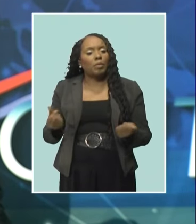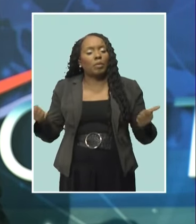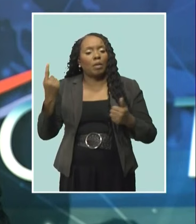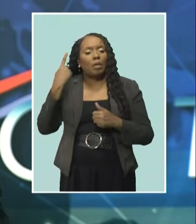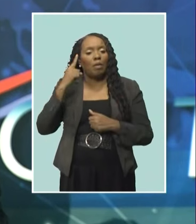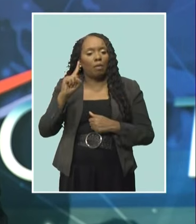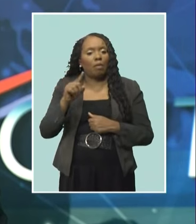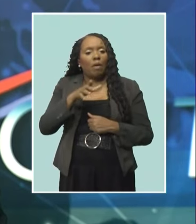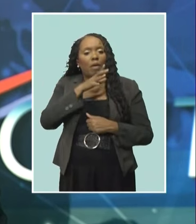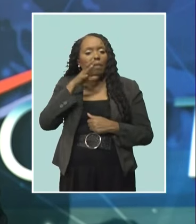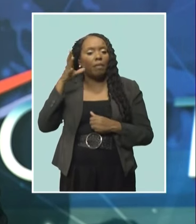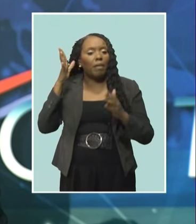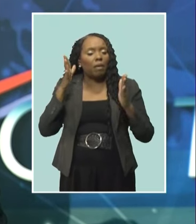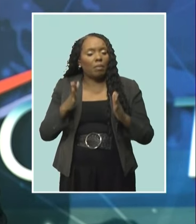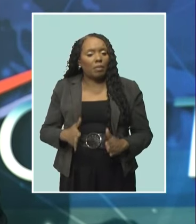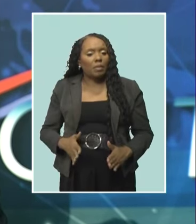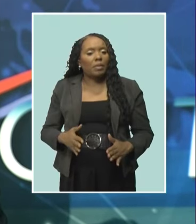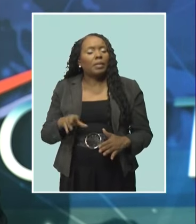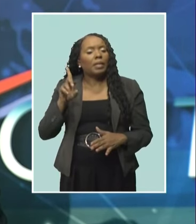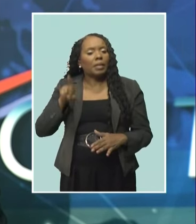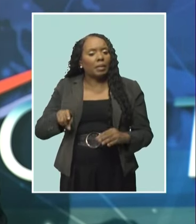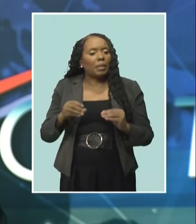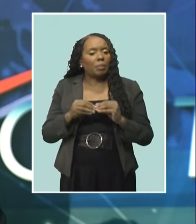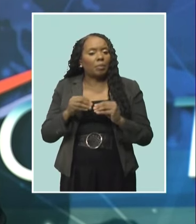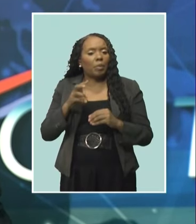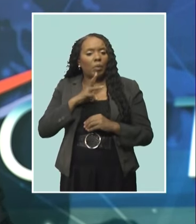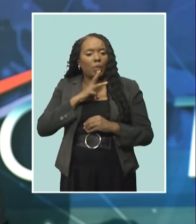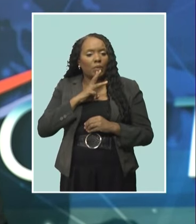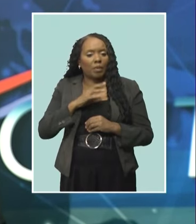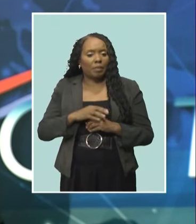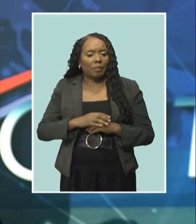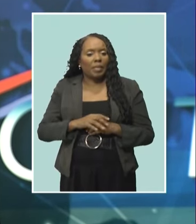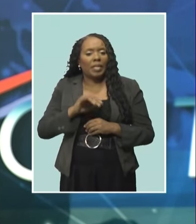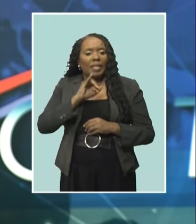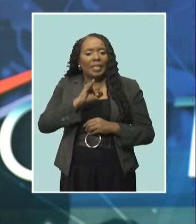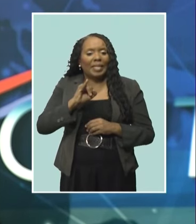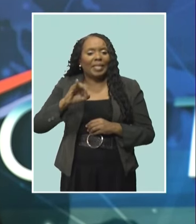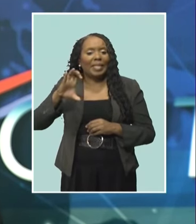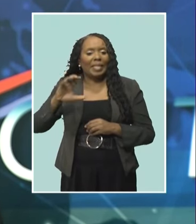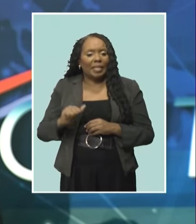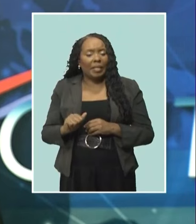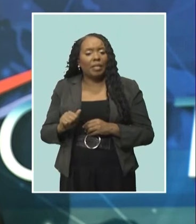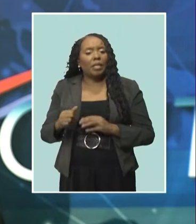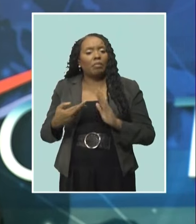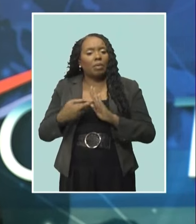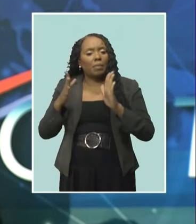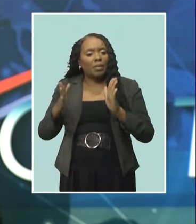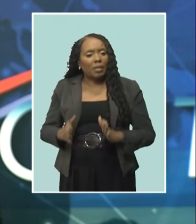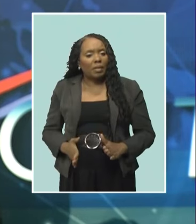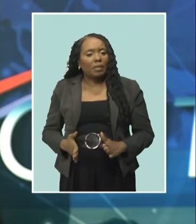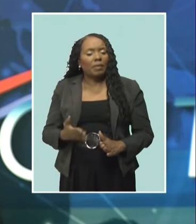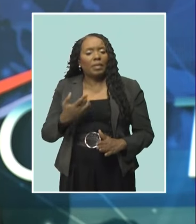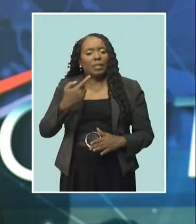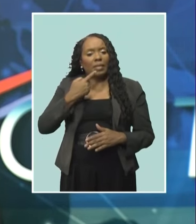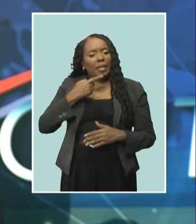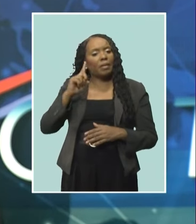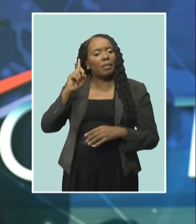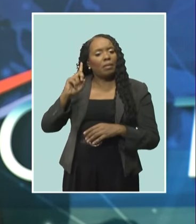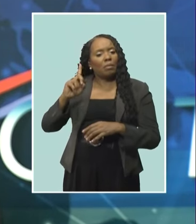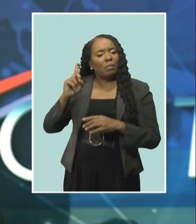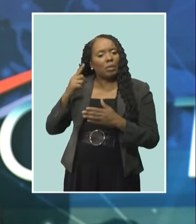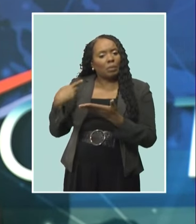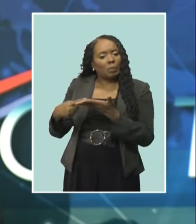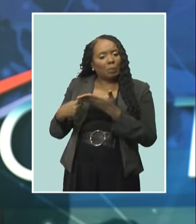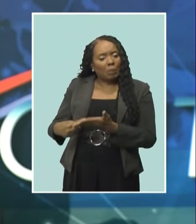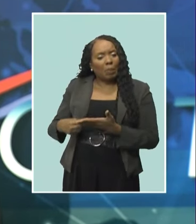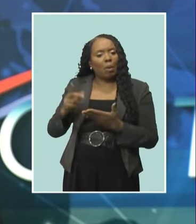the Inter-American Institute for Cooperation on Agriculture, Damien Hines. He made the disclosure while discussing the